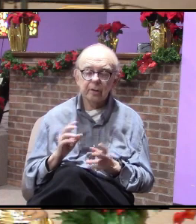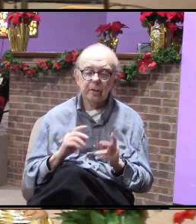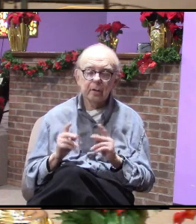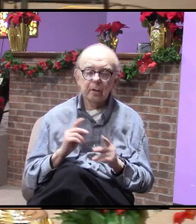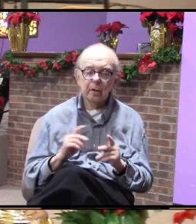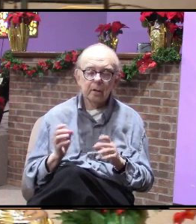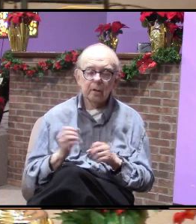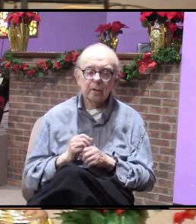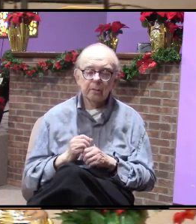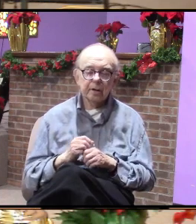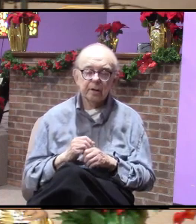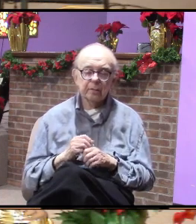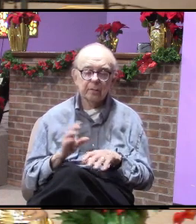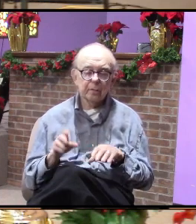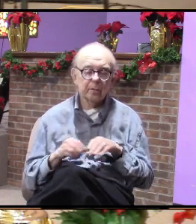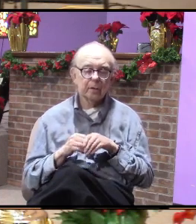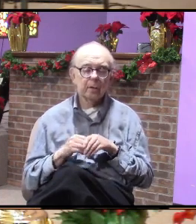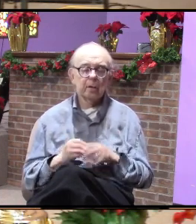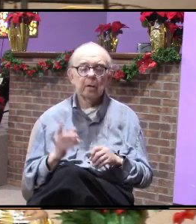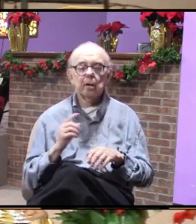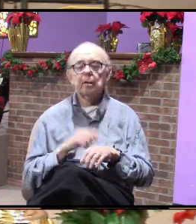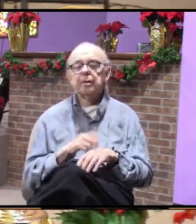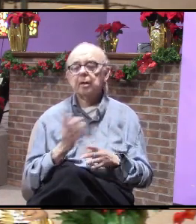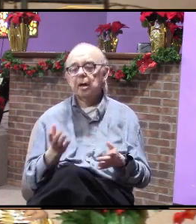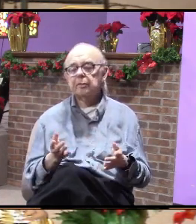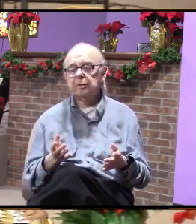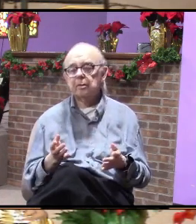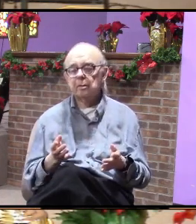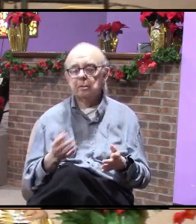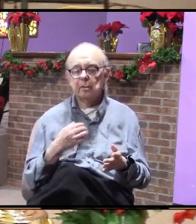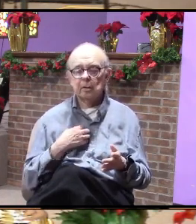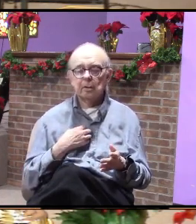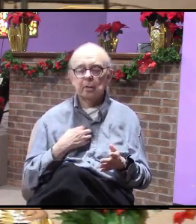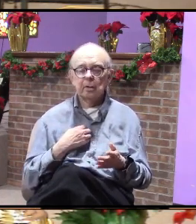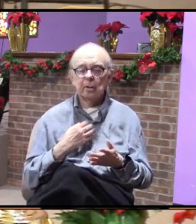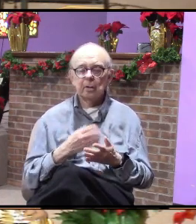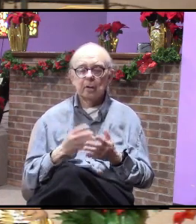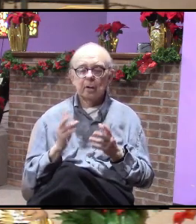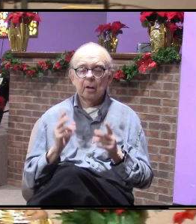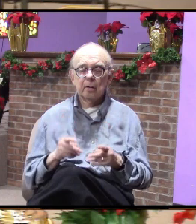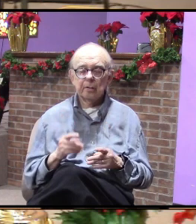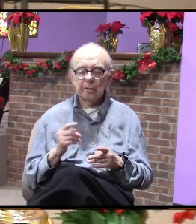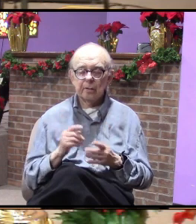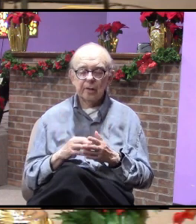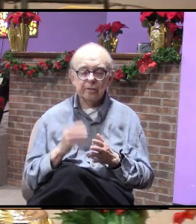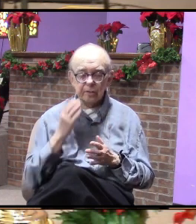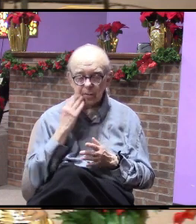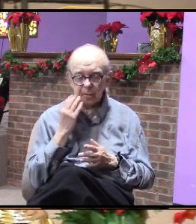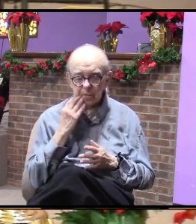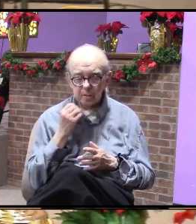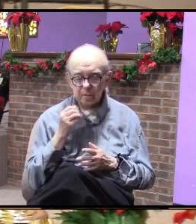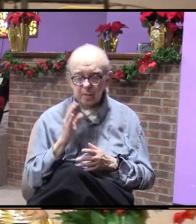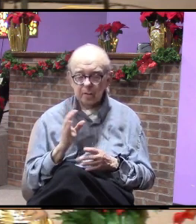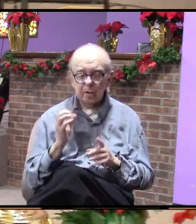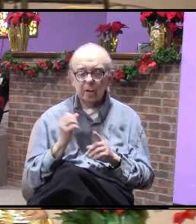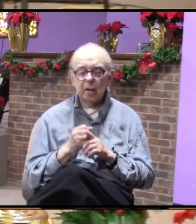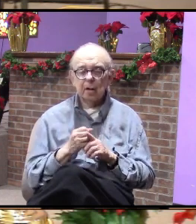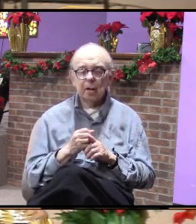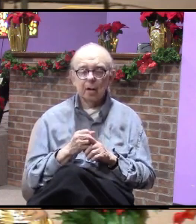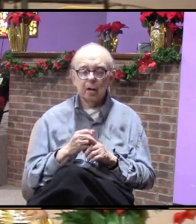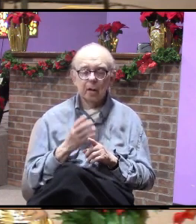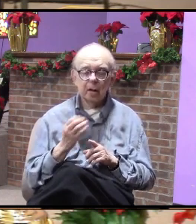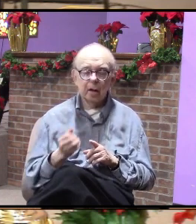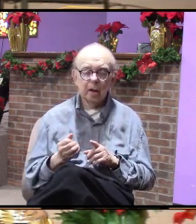And we get caught up. How many times have you had somebody that you know got arrested